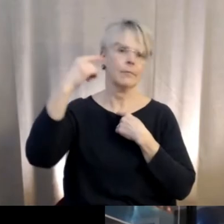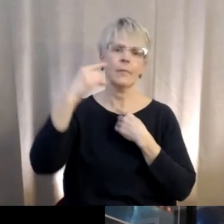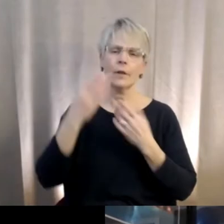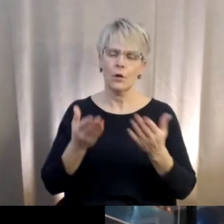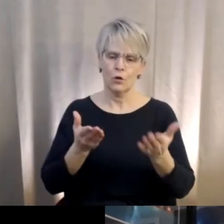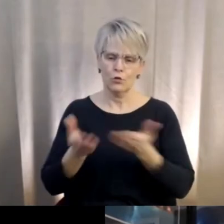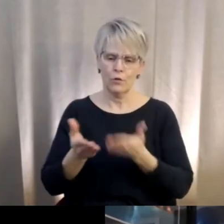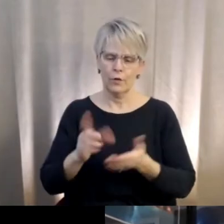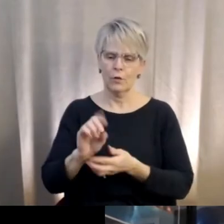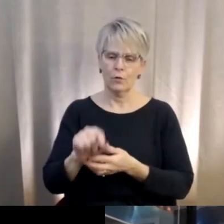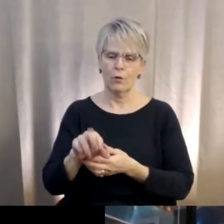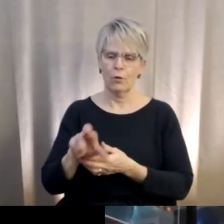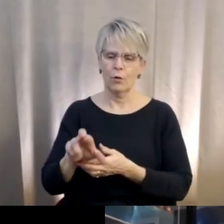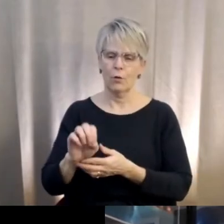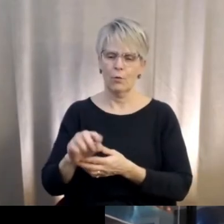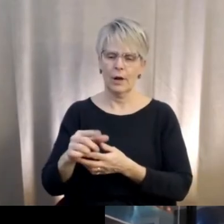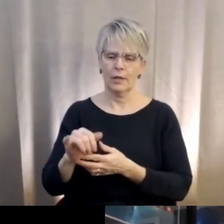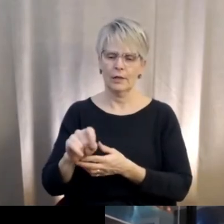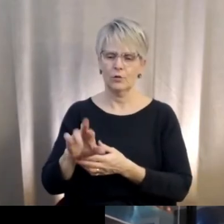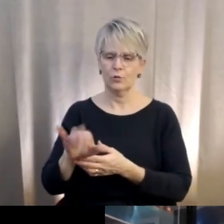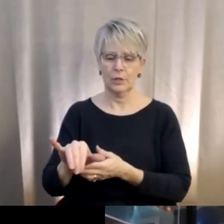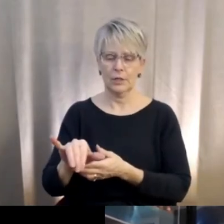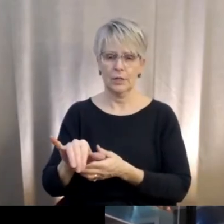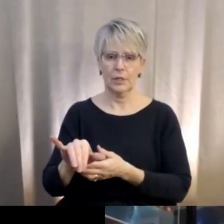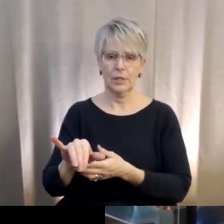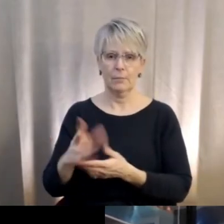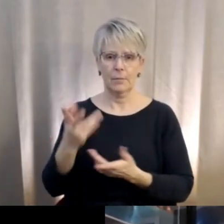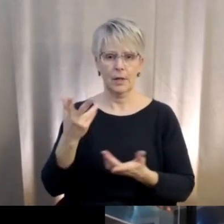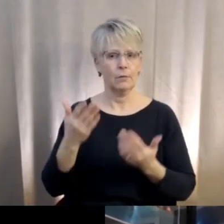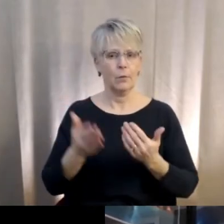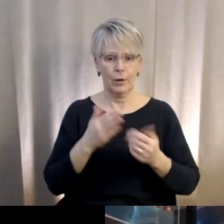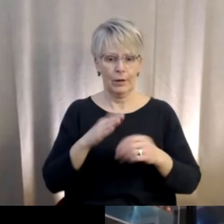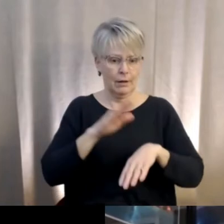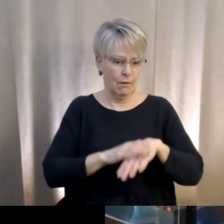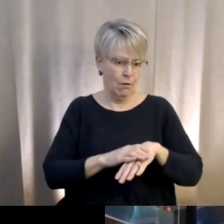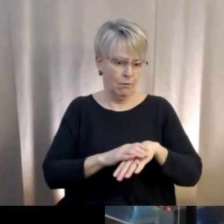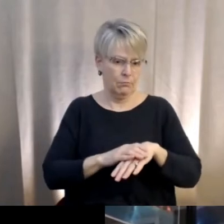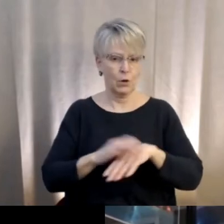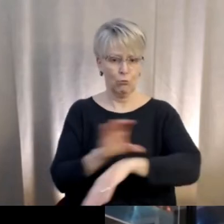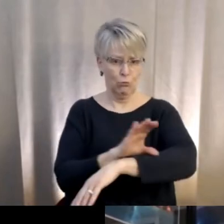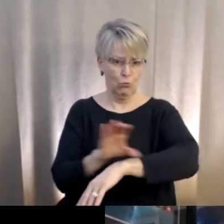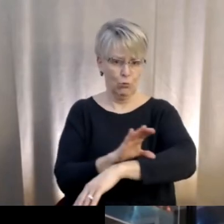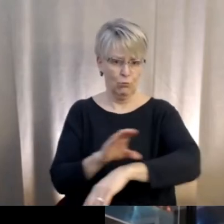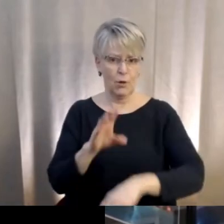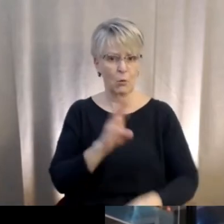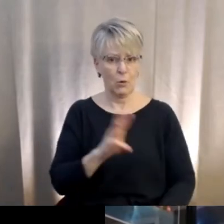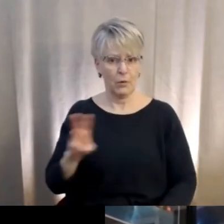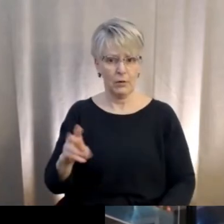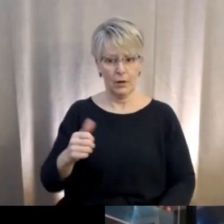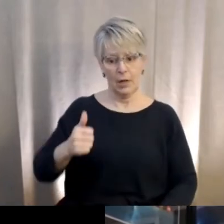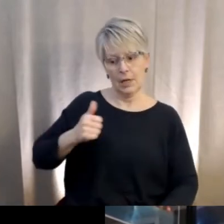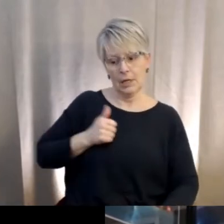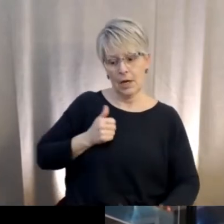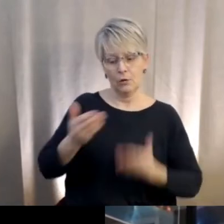registry. You know, because you can quite easily go online and, you know, Canadian service